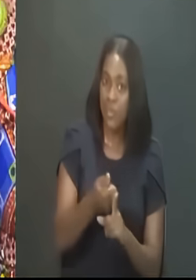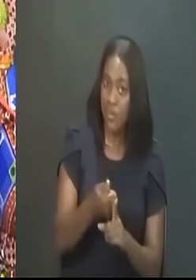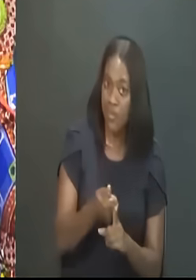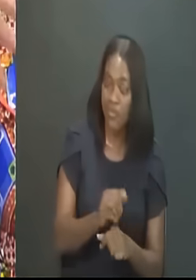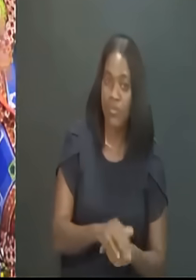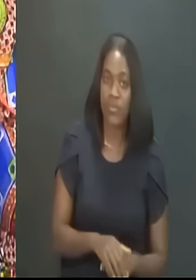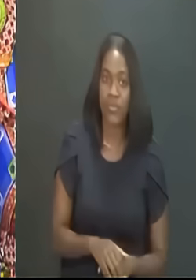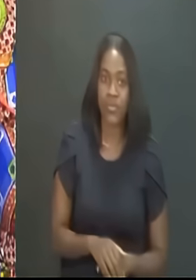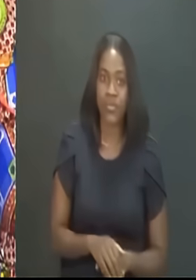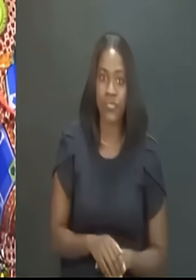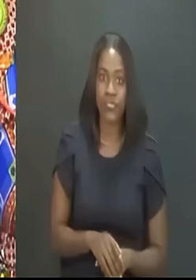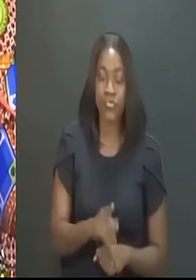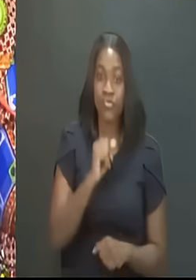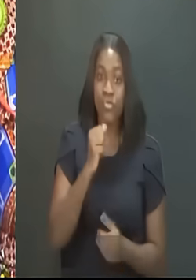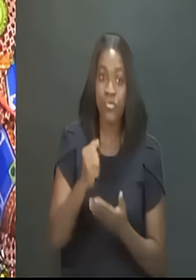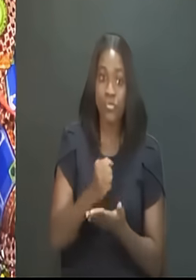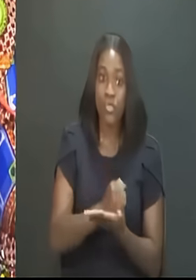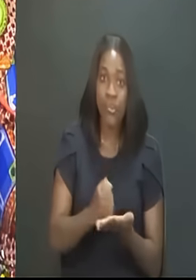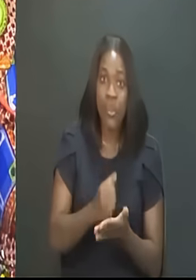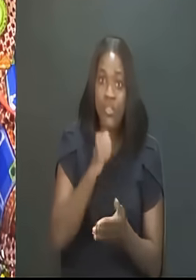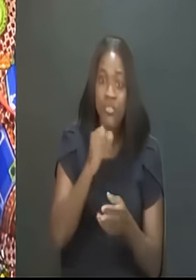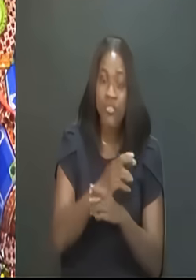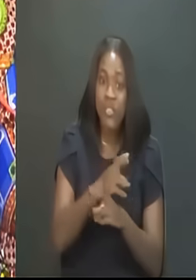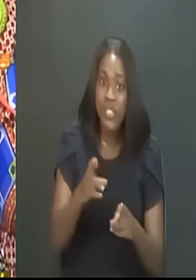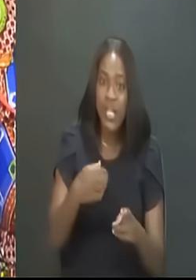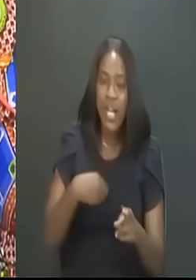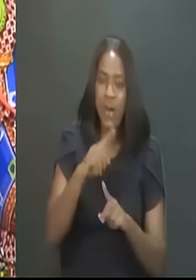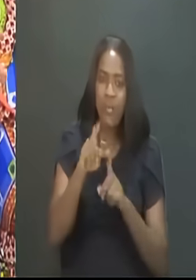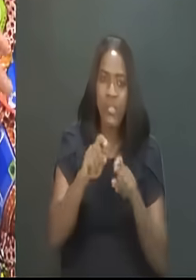your involvement in